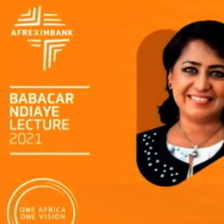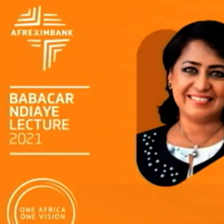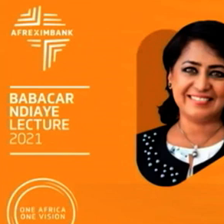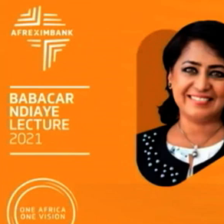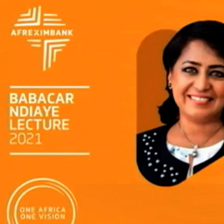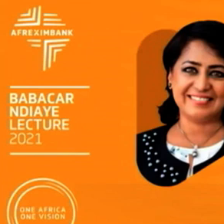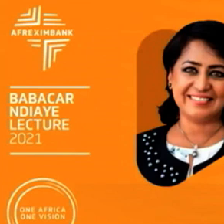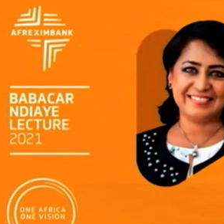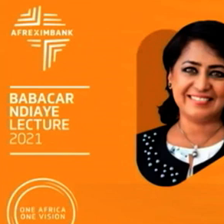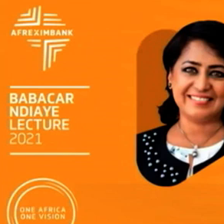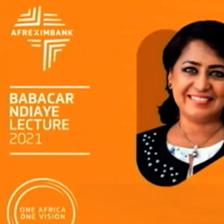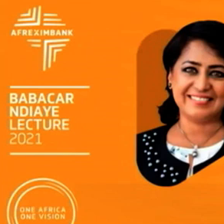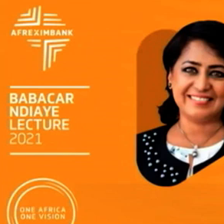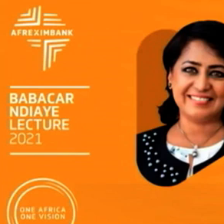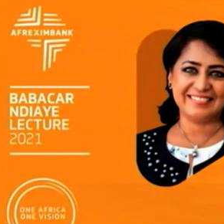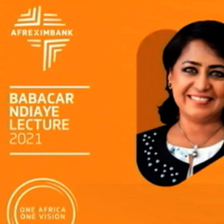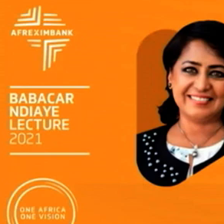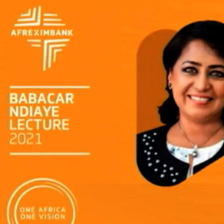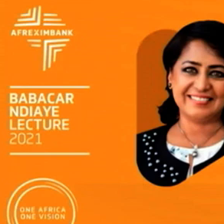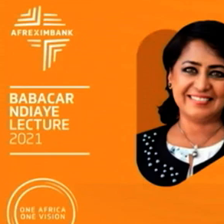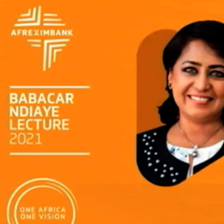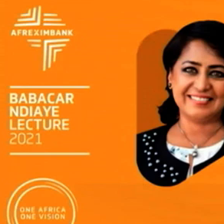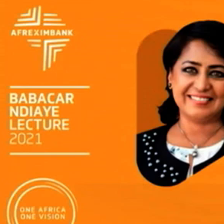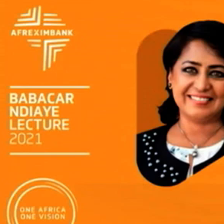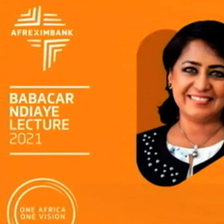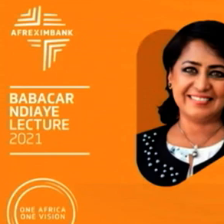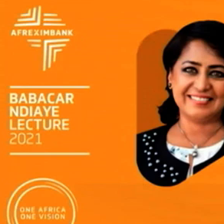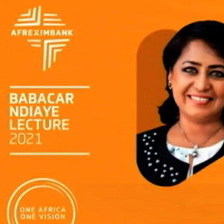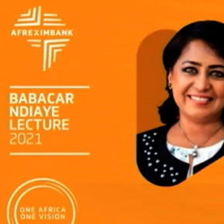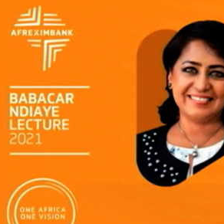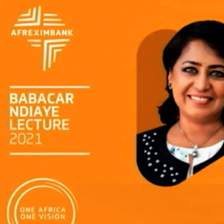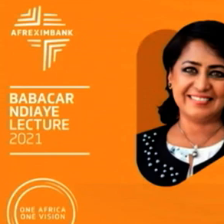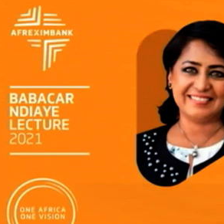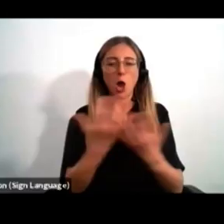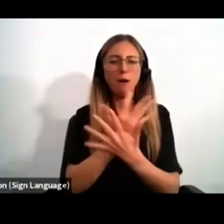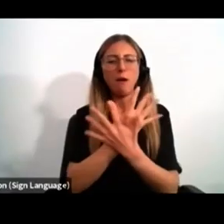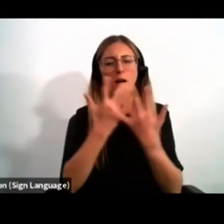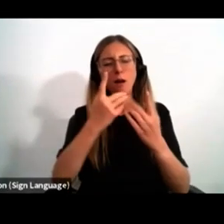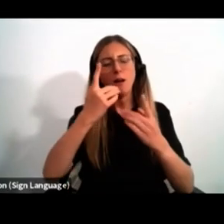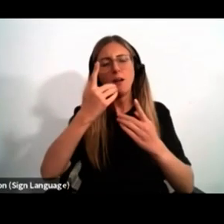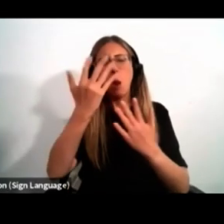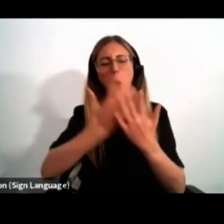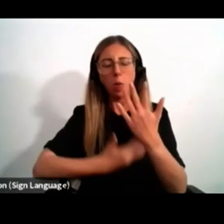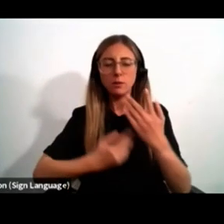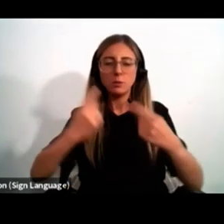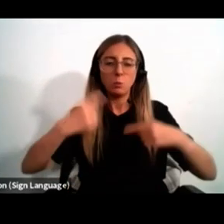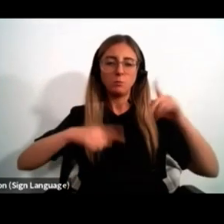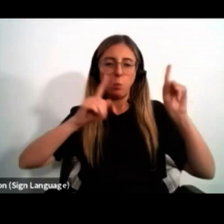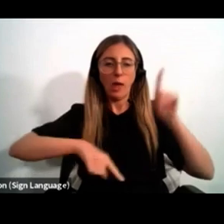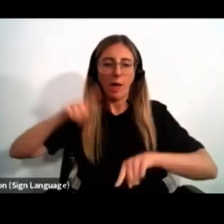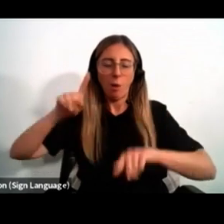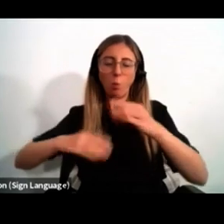leaders from the academia, representatives of the media and civil society organizations, and so on. We thank you very